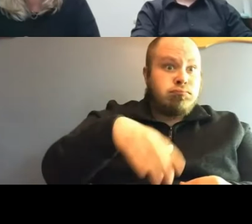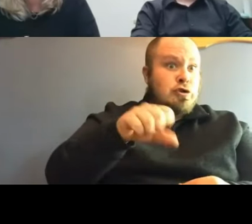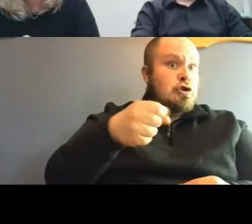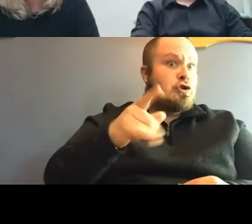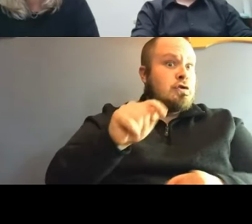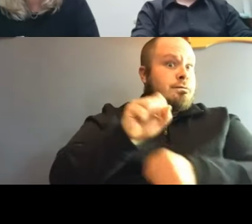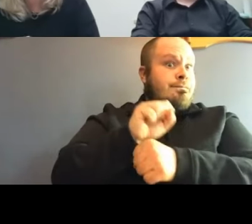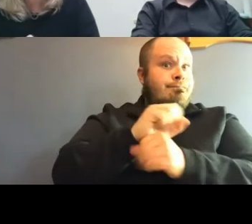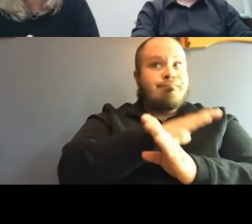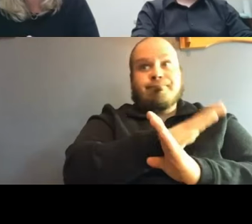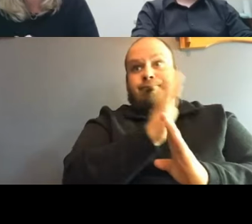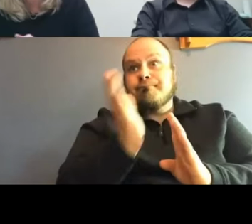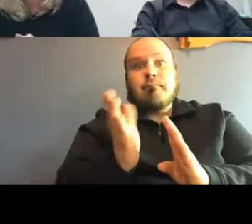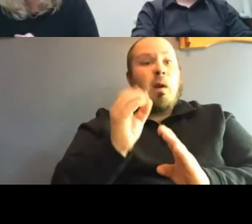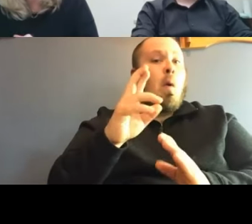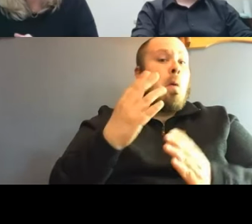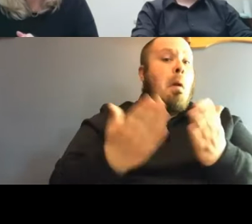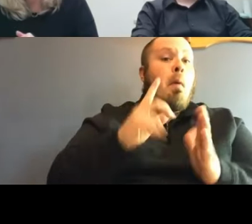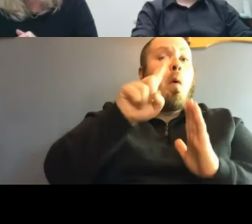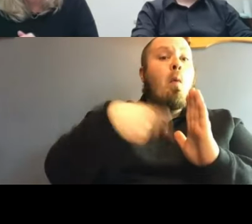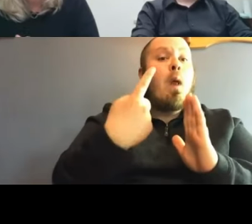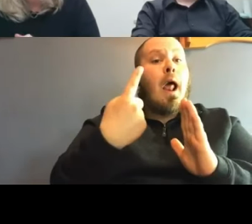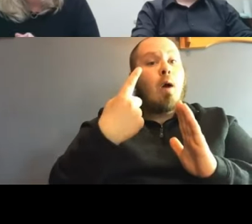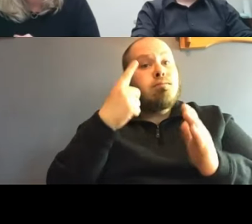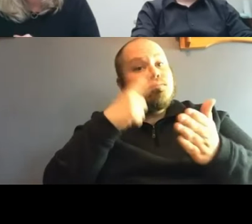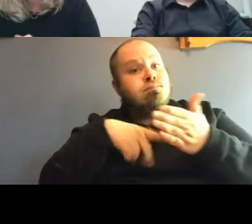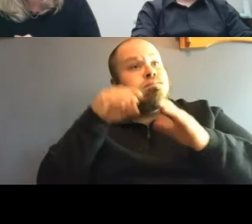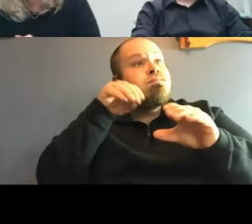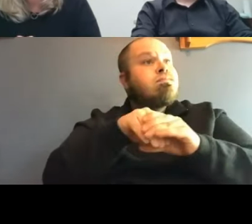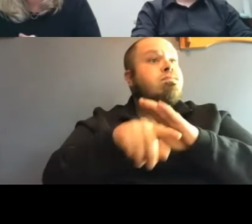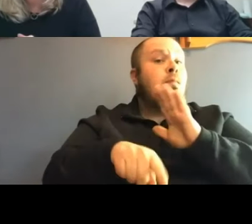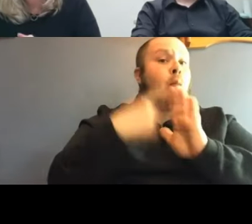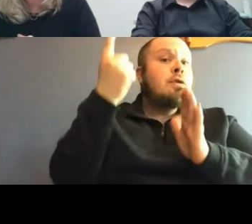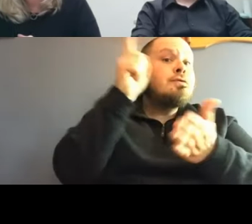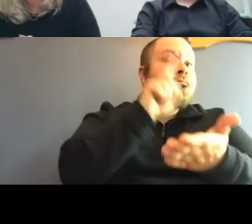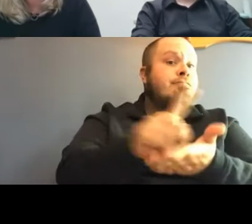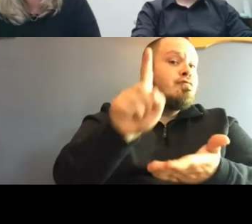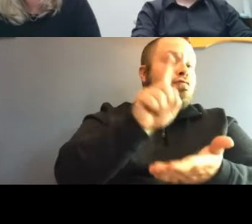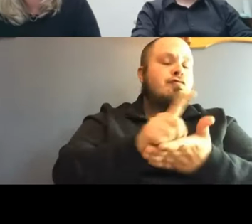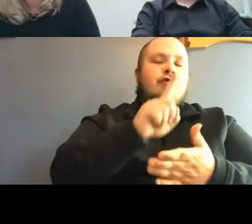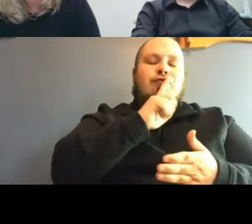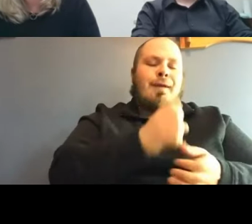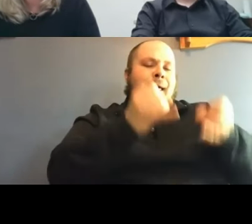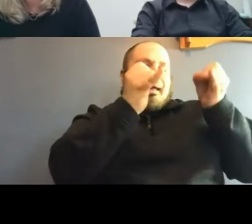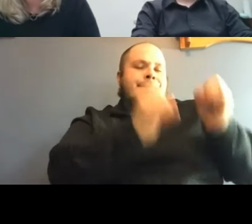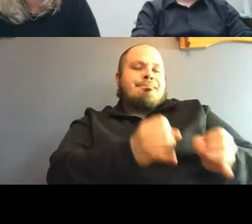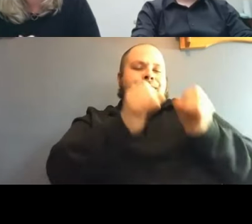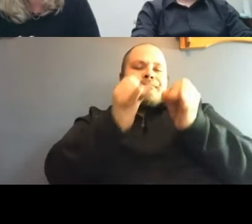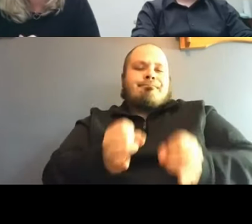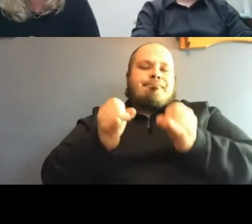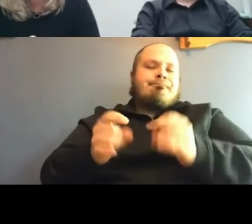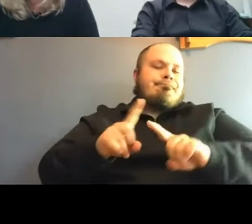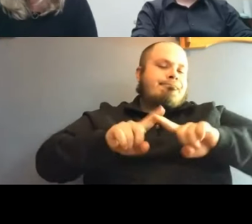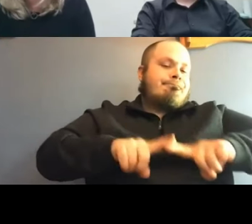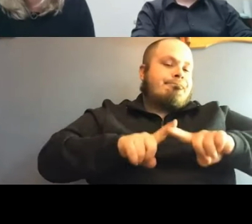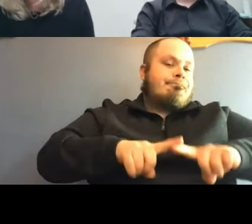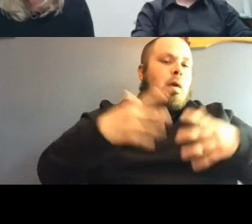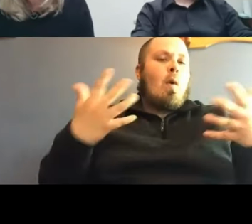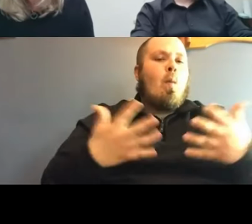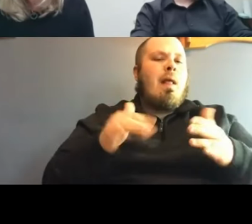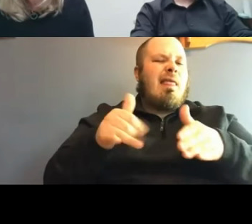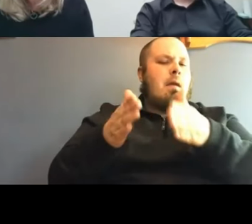there for an hour to check in once a week. It's really individualized on what the person